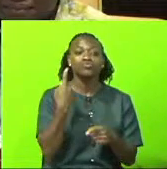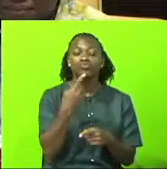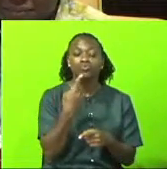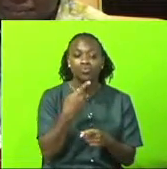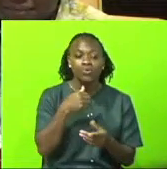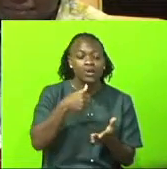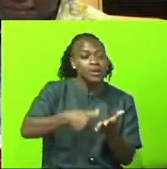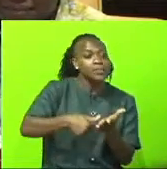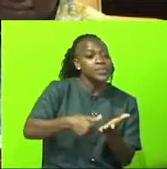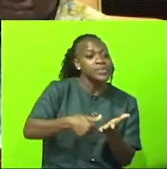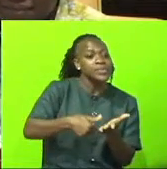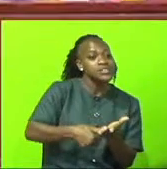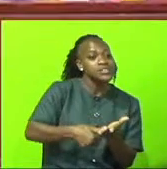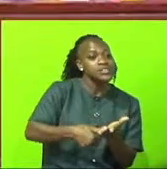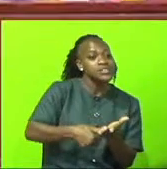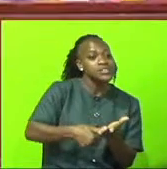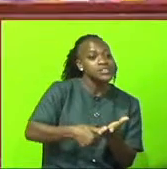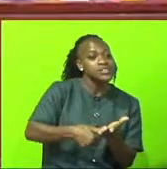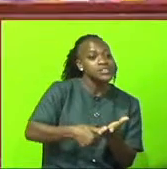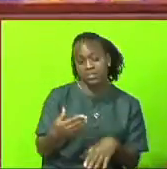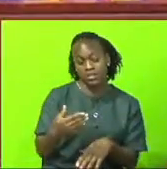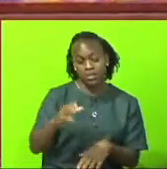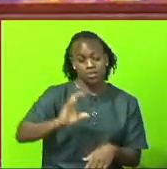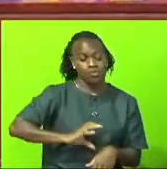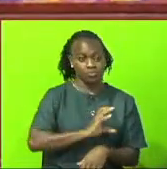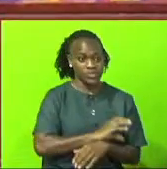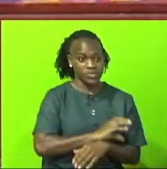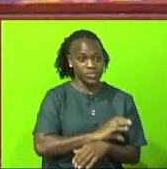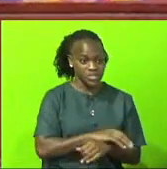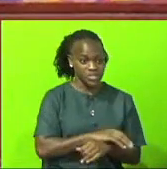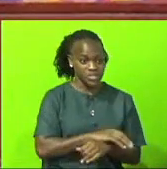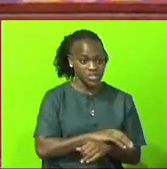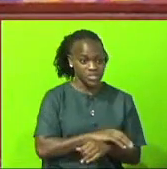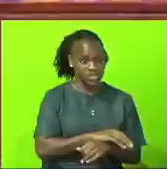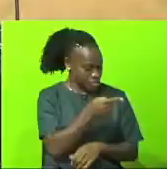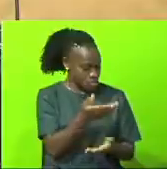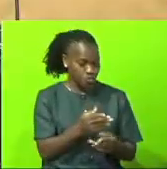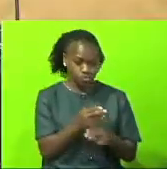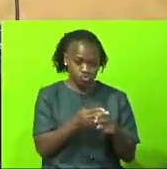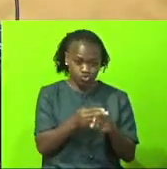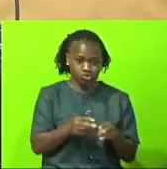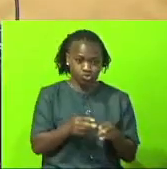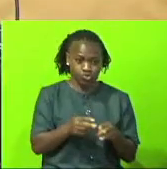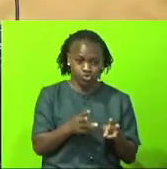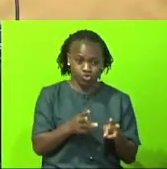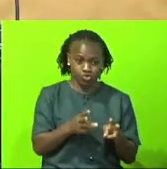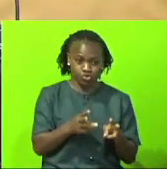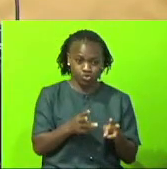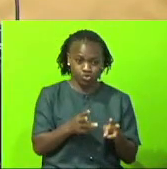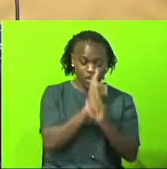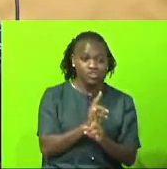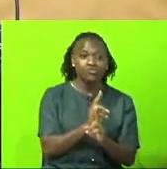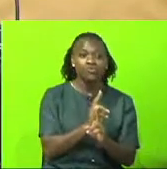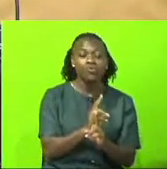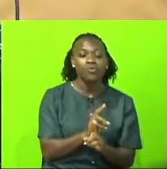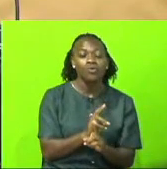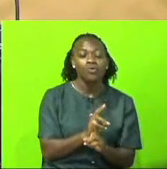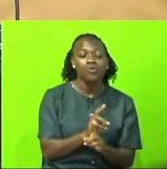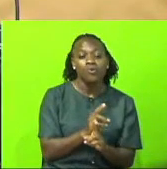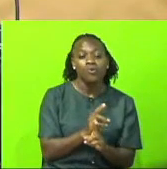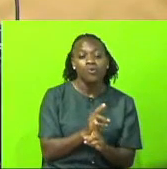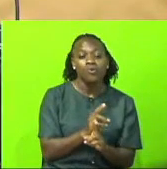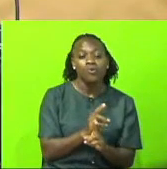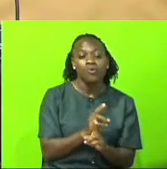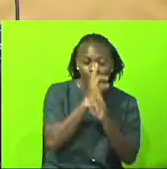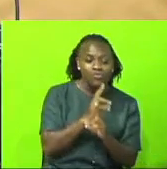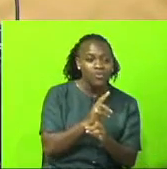doing, they just want a short circuit. And that is what Honorable Atu Forson is trying to do. Dr. Forson, this is law. This is not economics